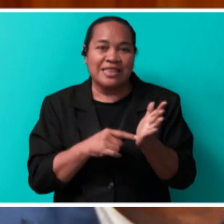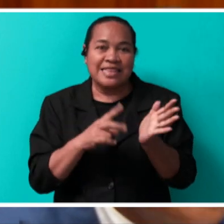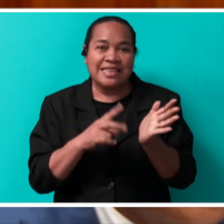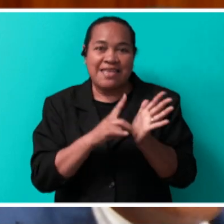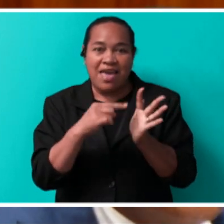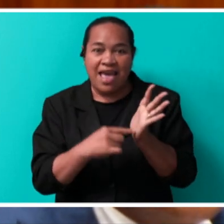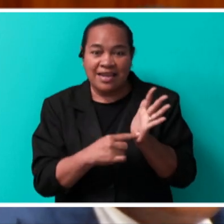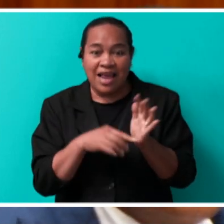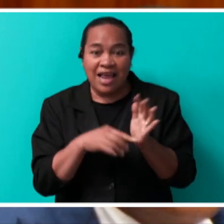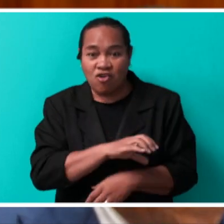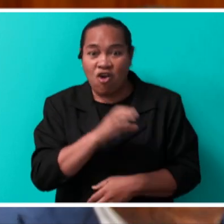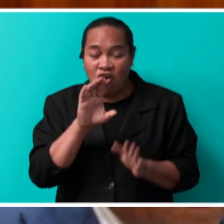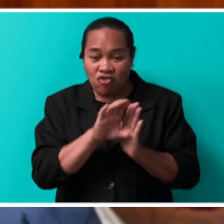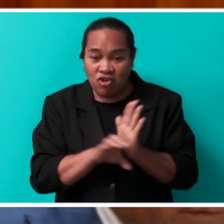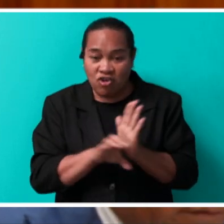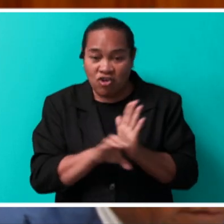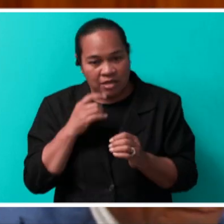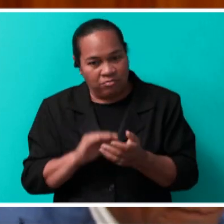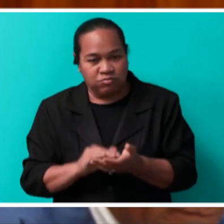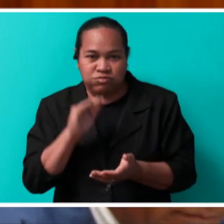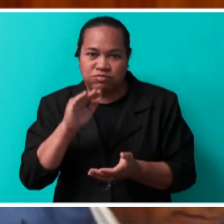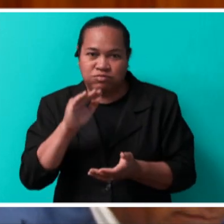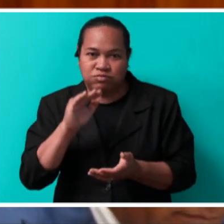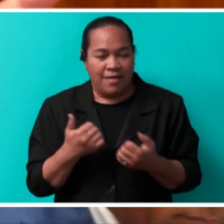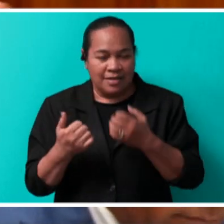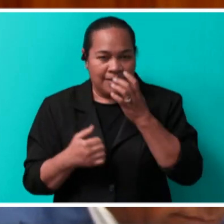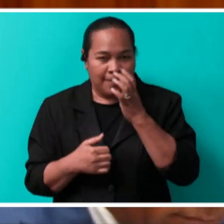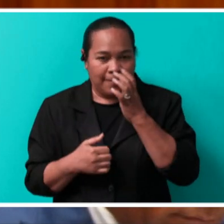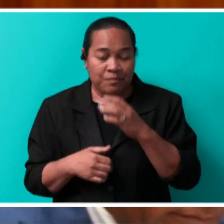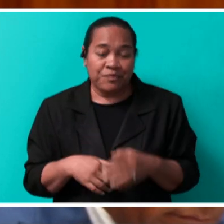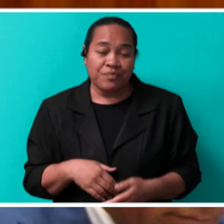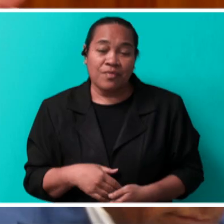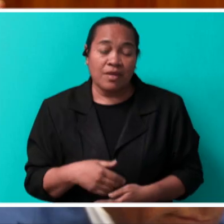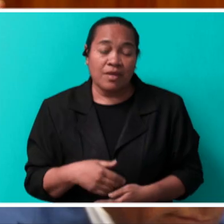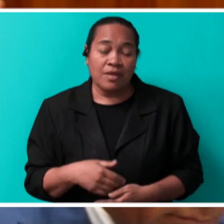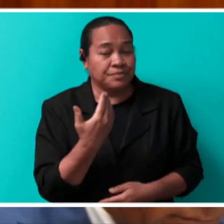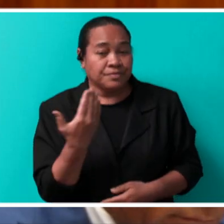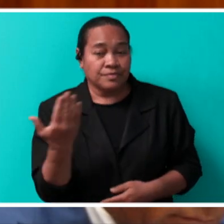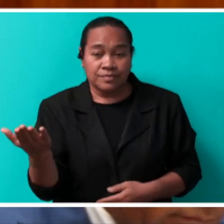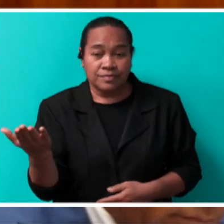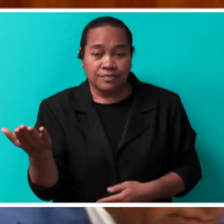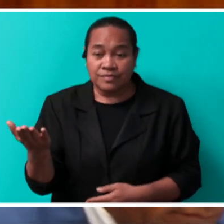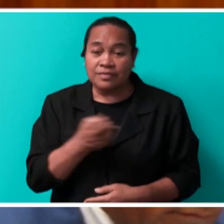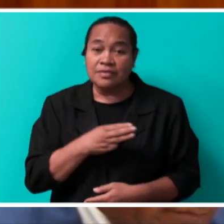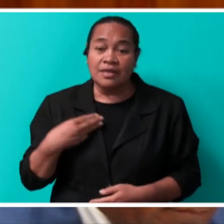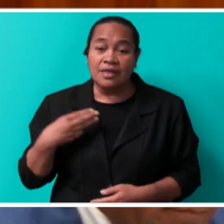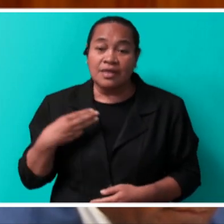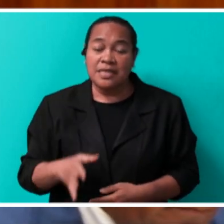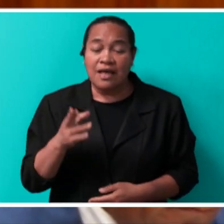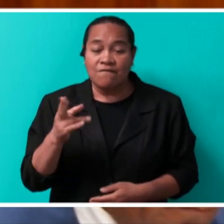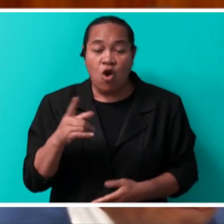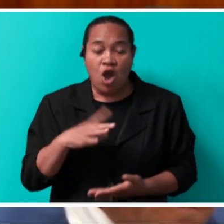courses have been increased substantially. As alluded to by the Honourable Minister